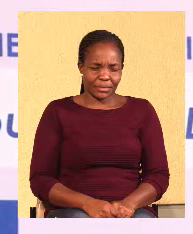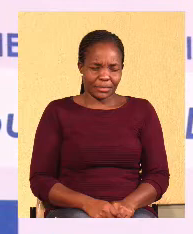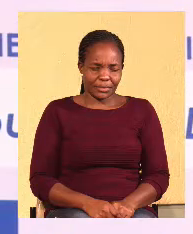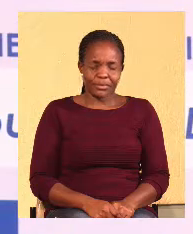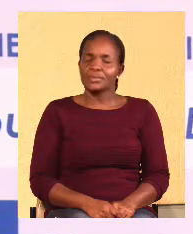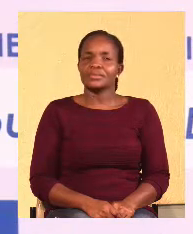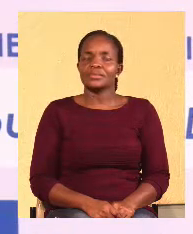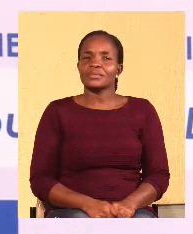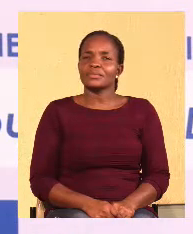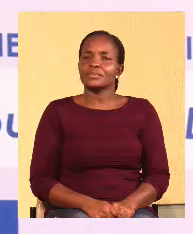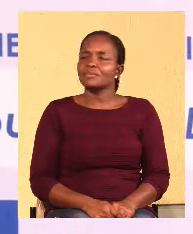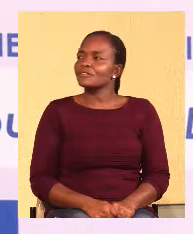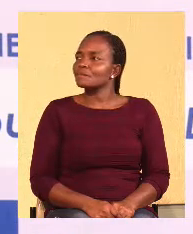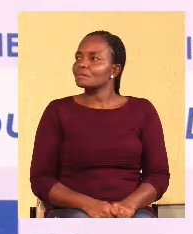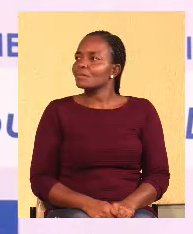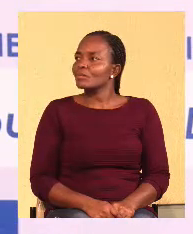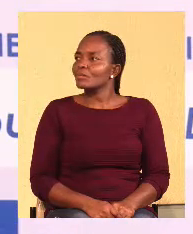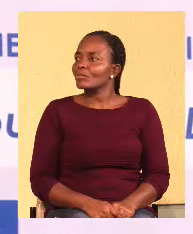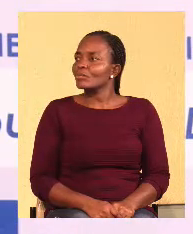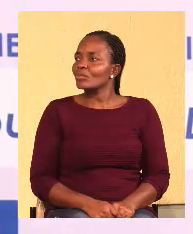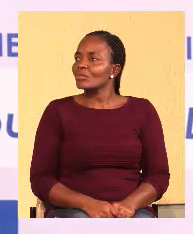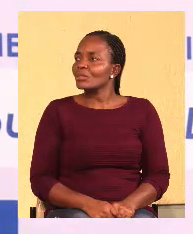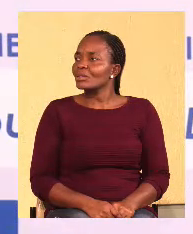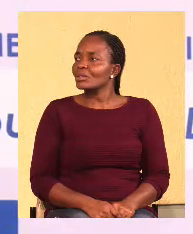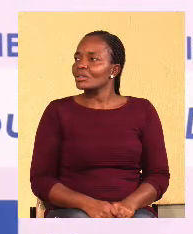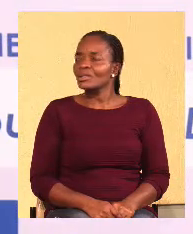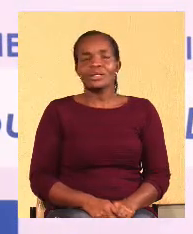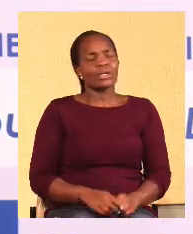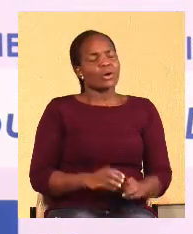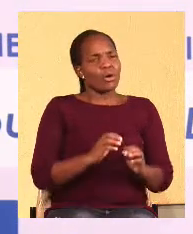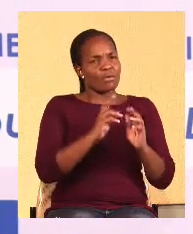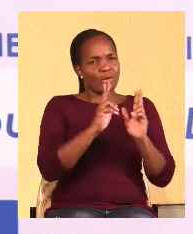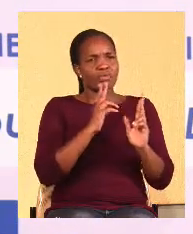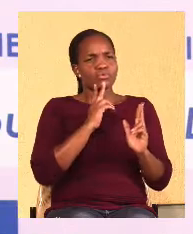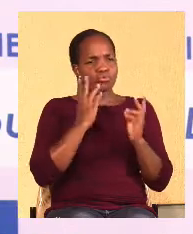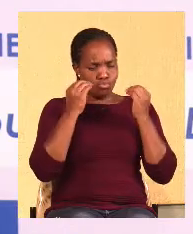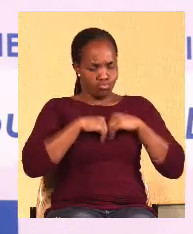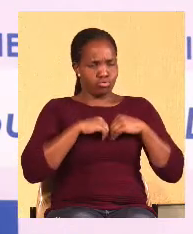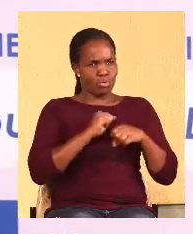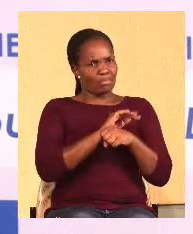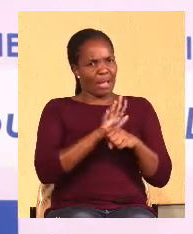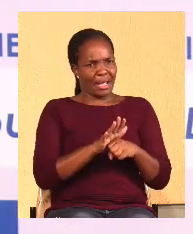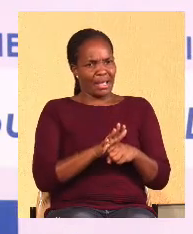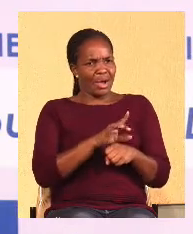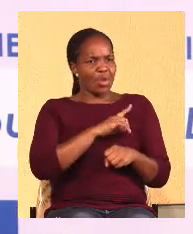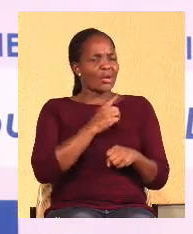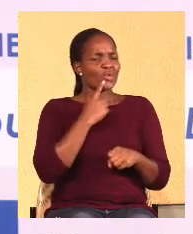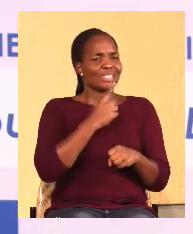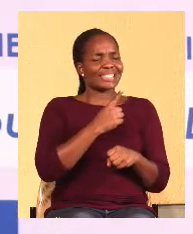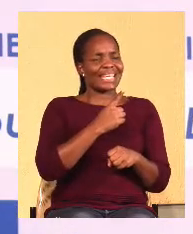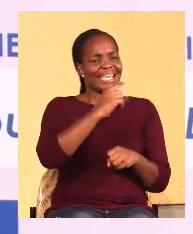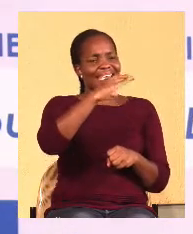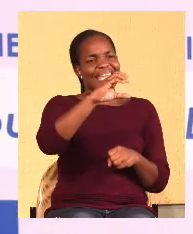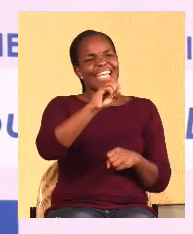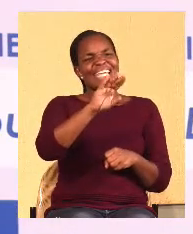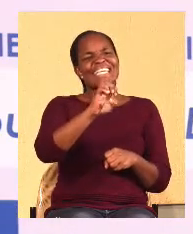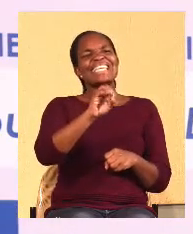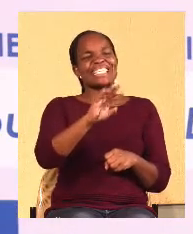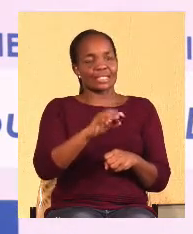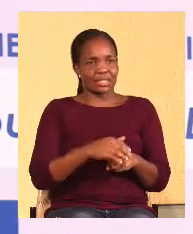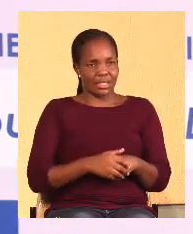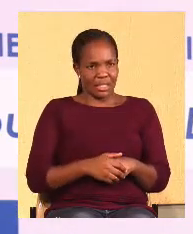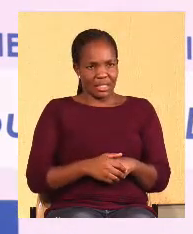infected people cases or diseased people? Because only once they get symptoms, develop